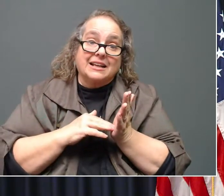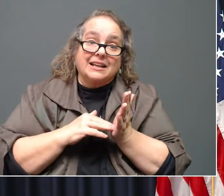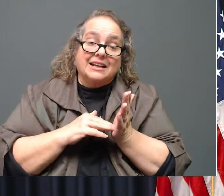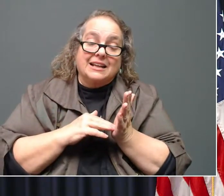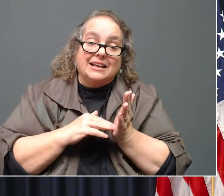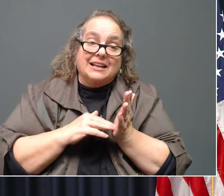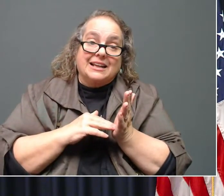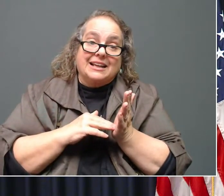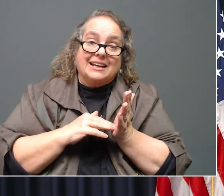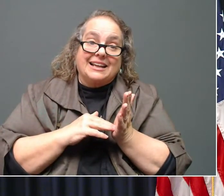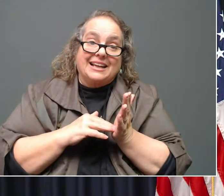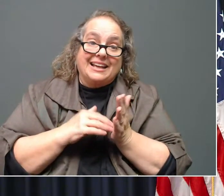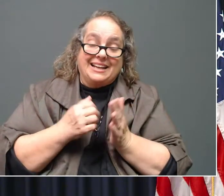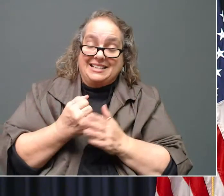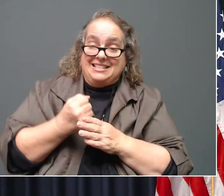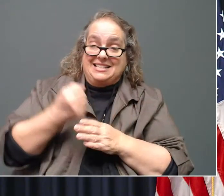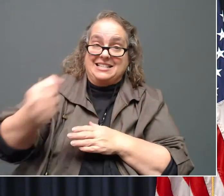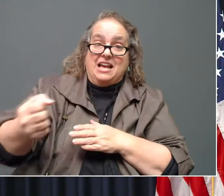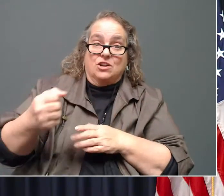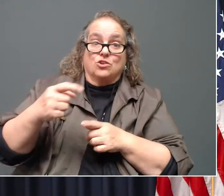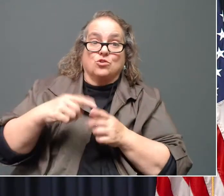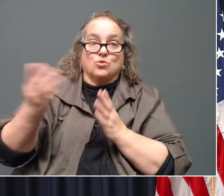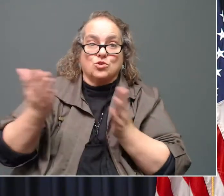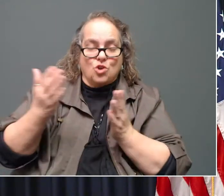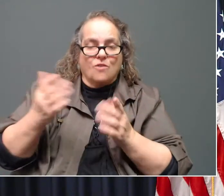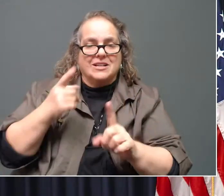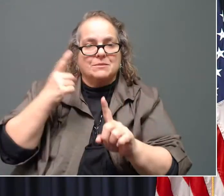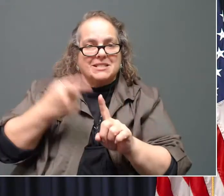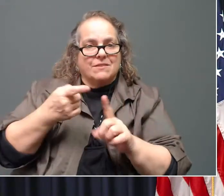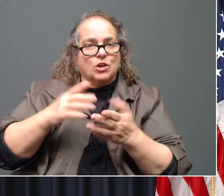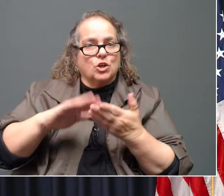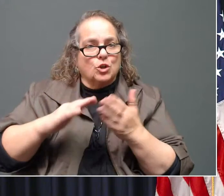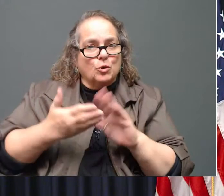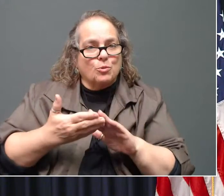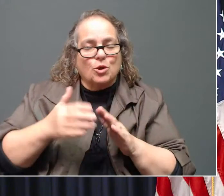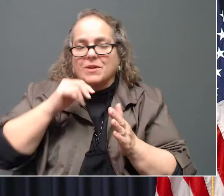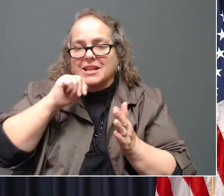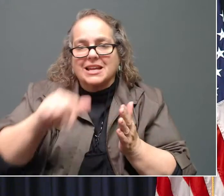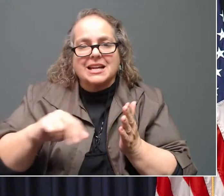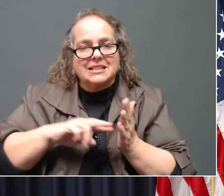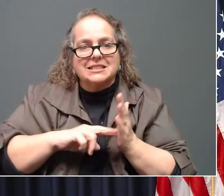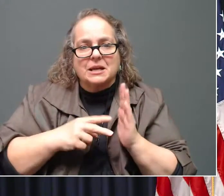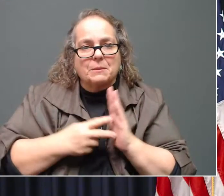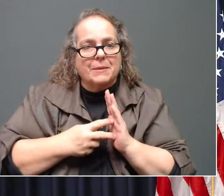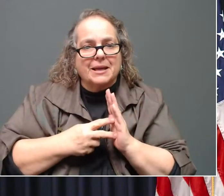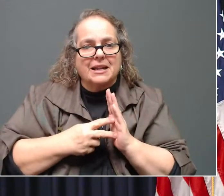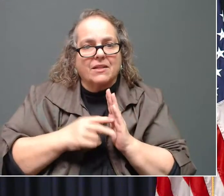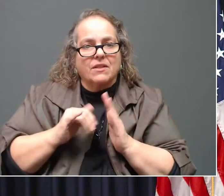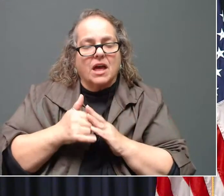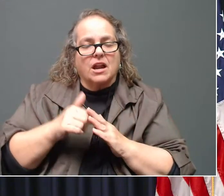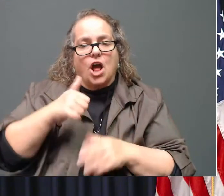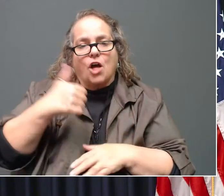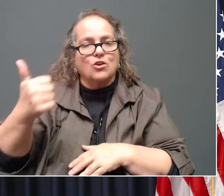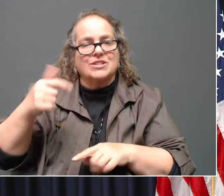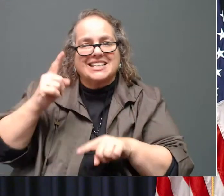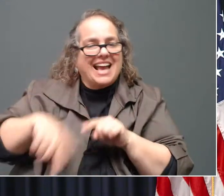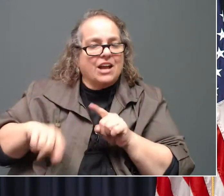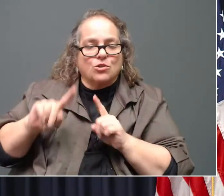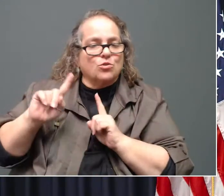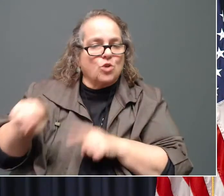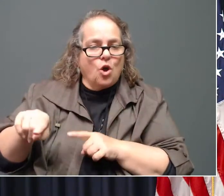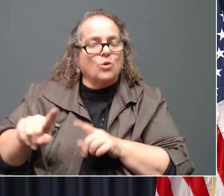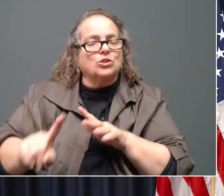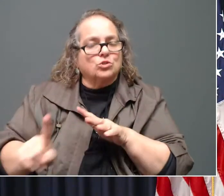place meant to serve a specific community, but that doesn't mean that others don't show up